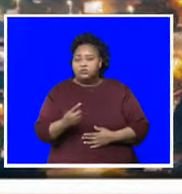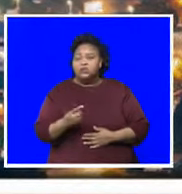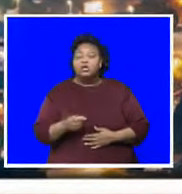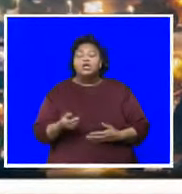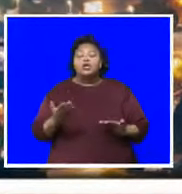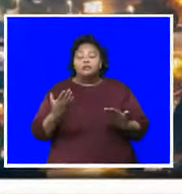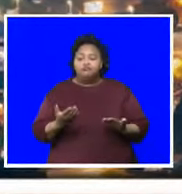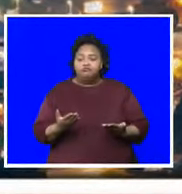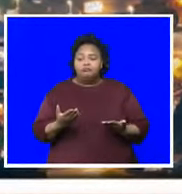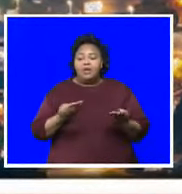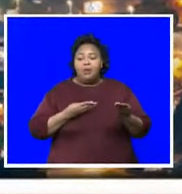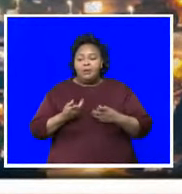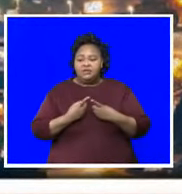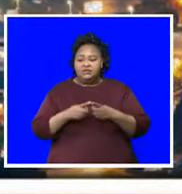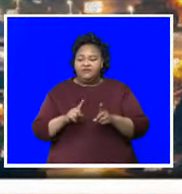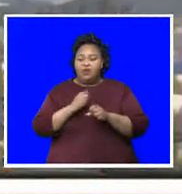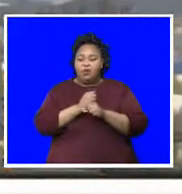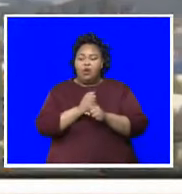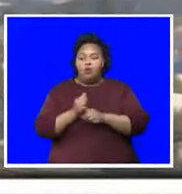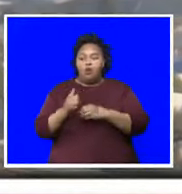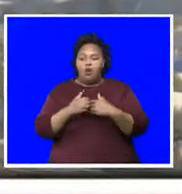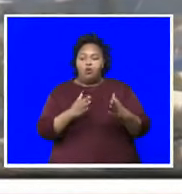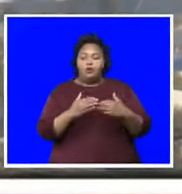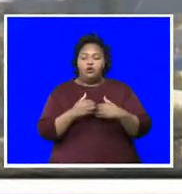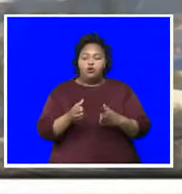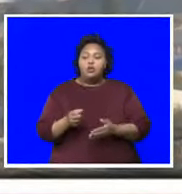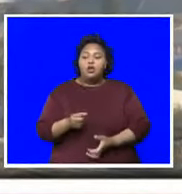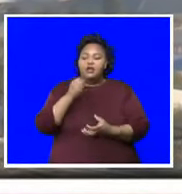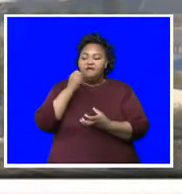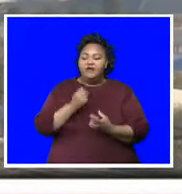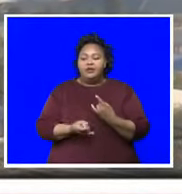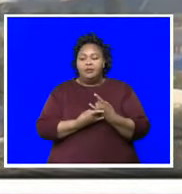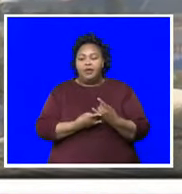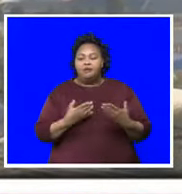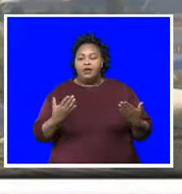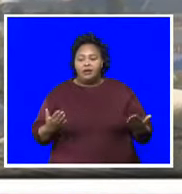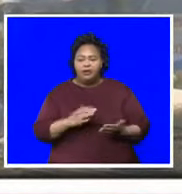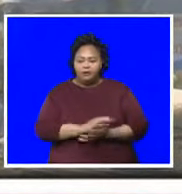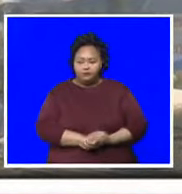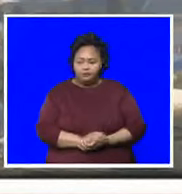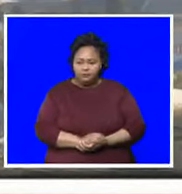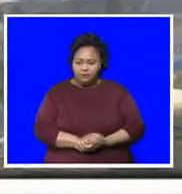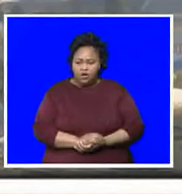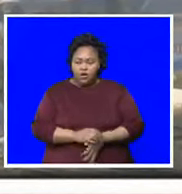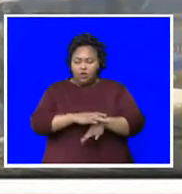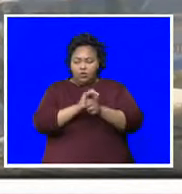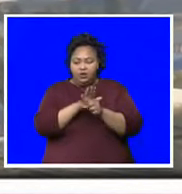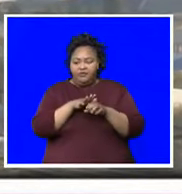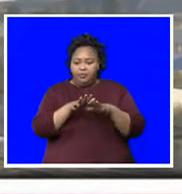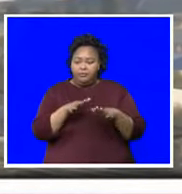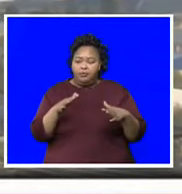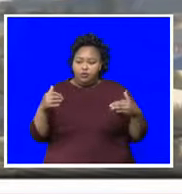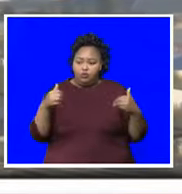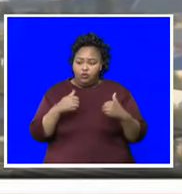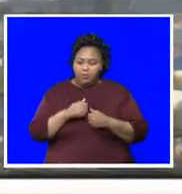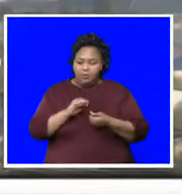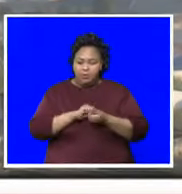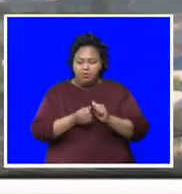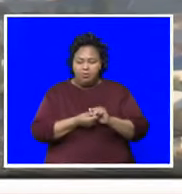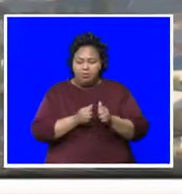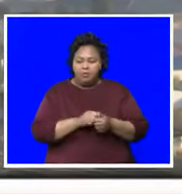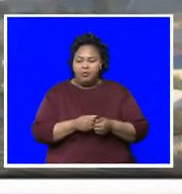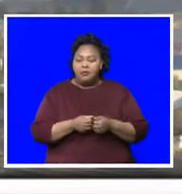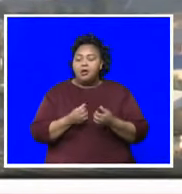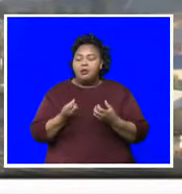opportunities for Maswati through this fund. Following the challenges that were brought about by the COVID-19 pandemic and small and